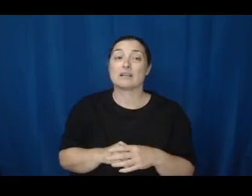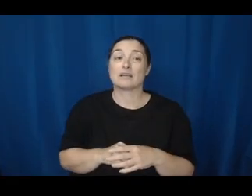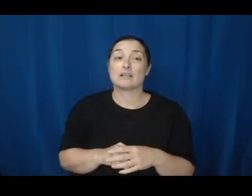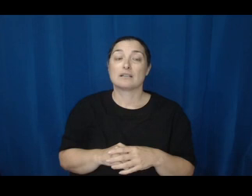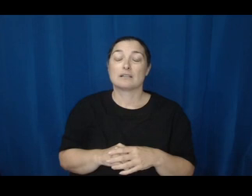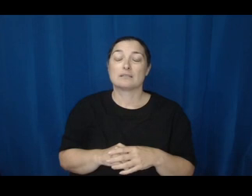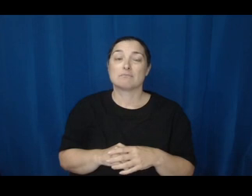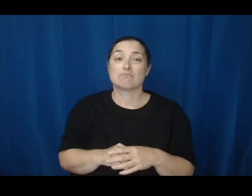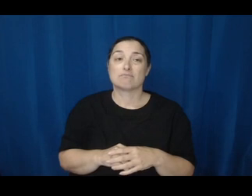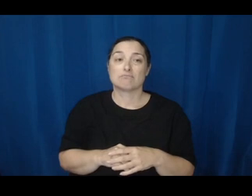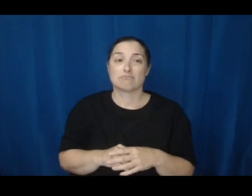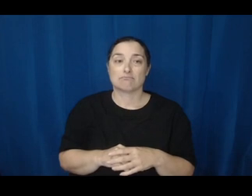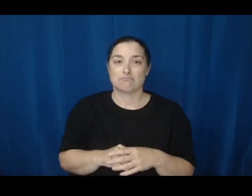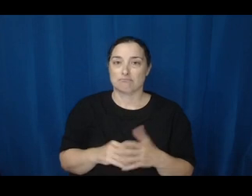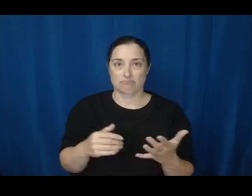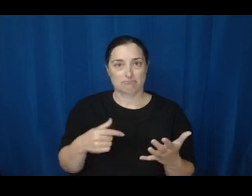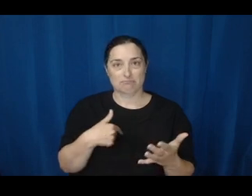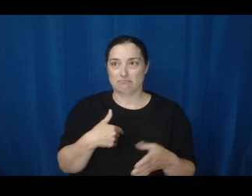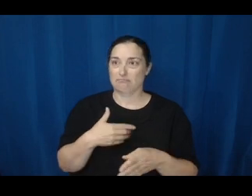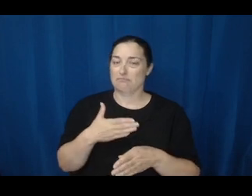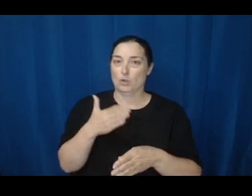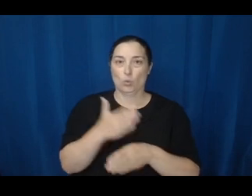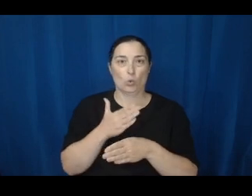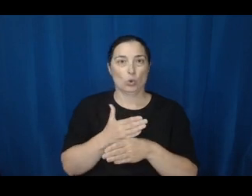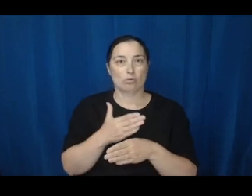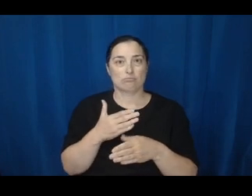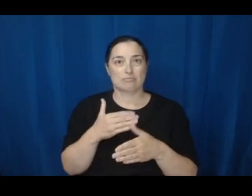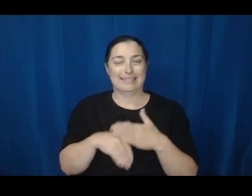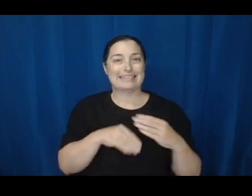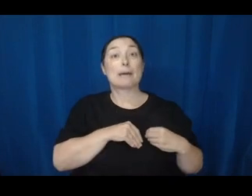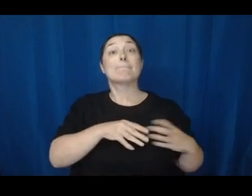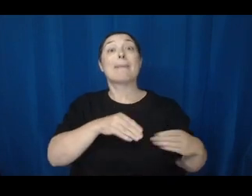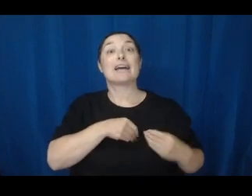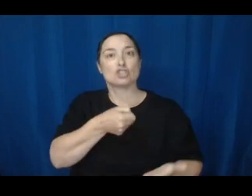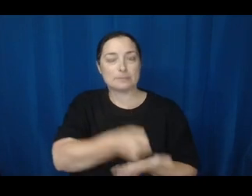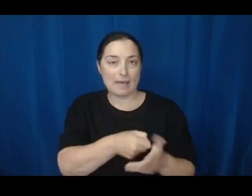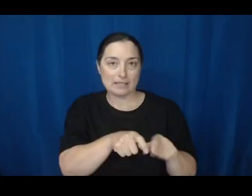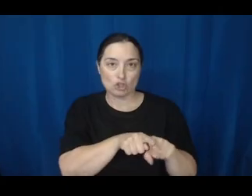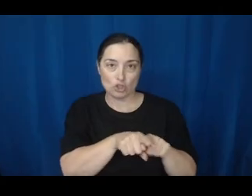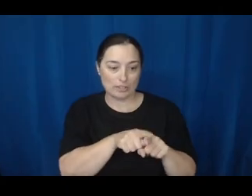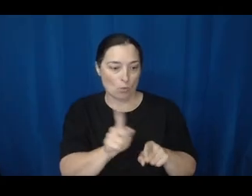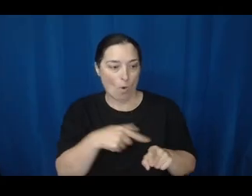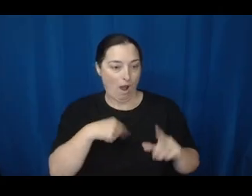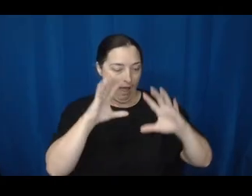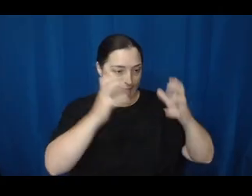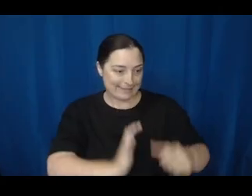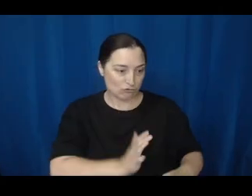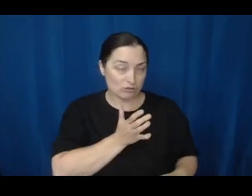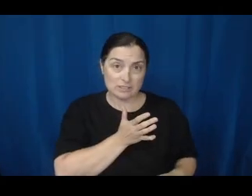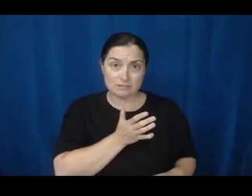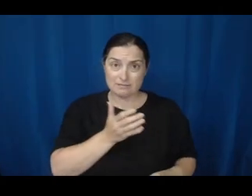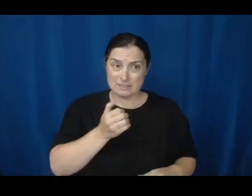I've been able to work on passion-based learning on stuff that I'm actually interested in, my grades have gone up,